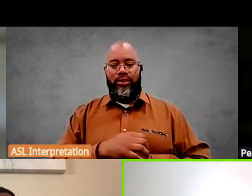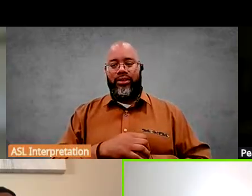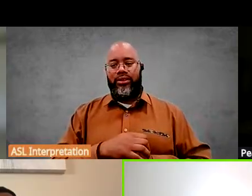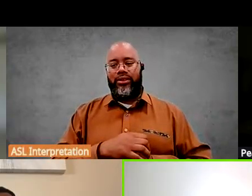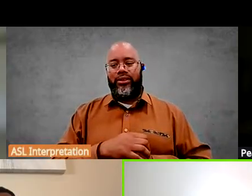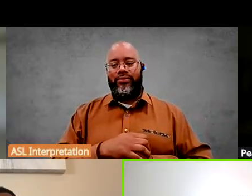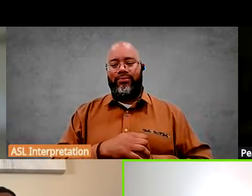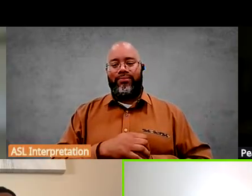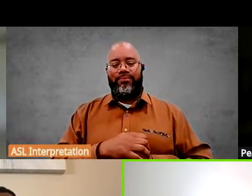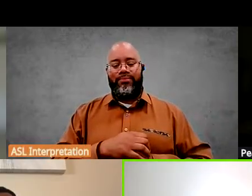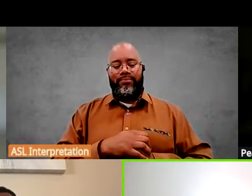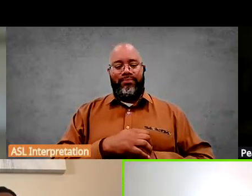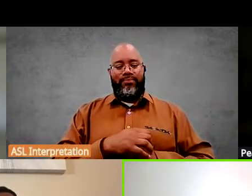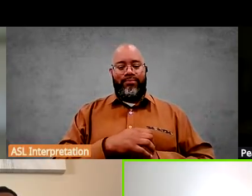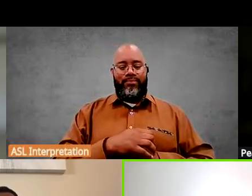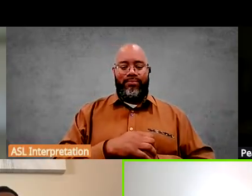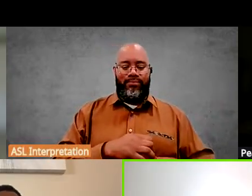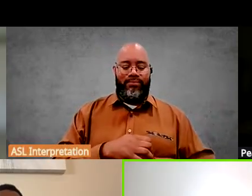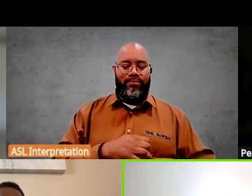Yeah.